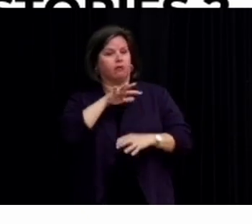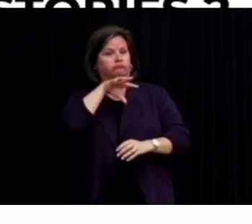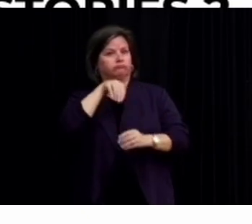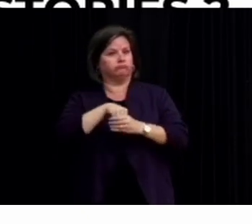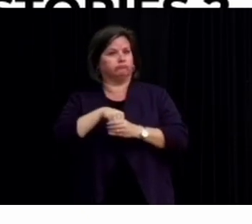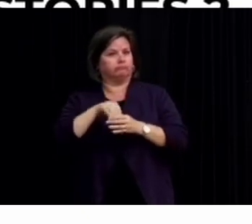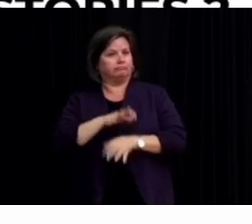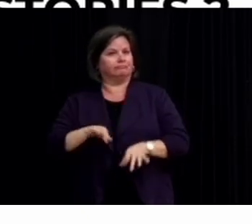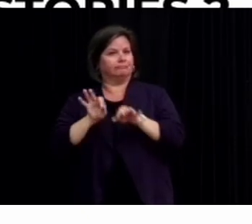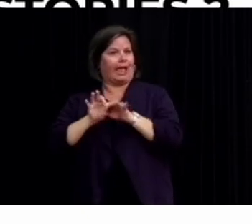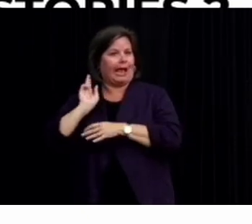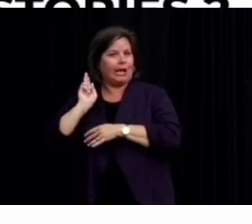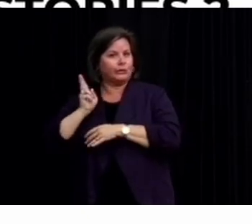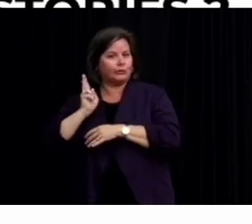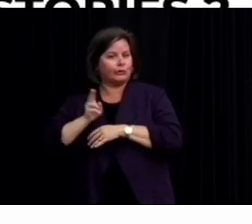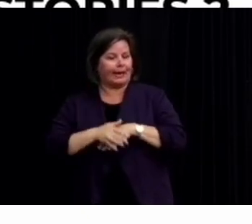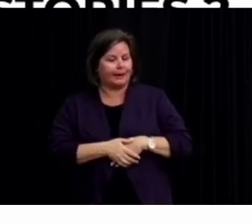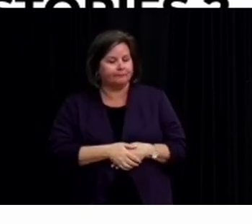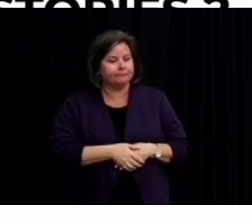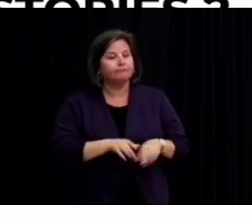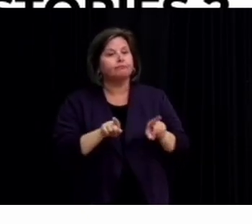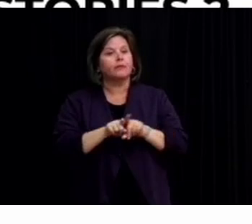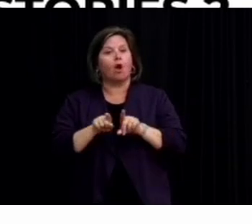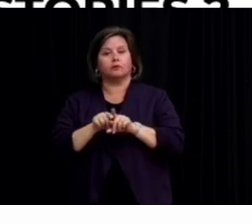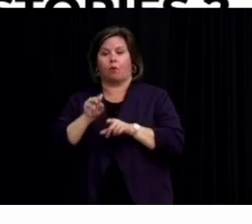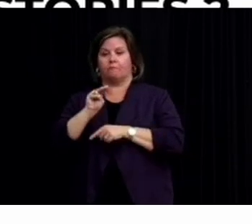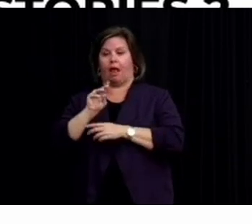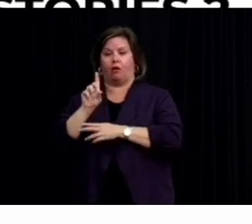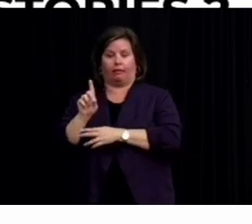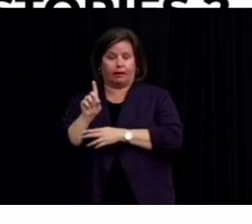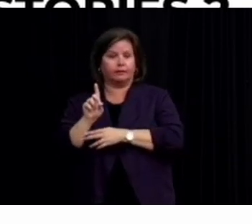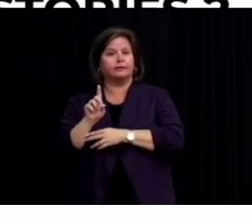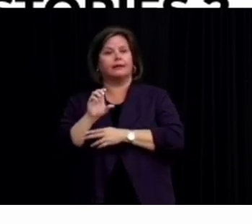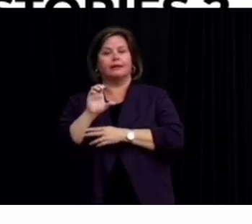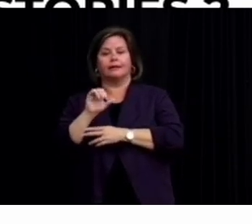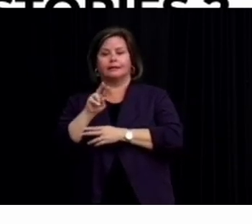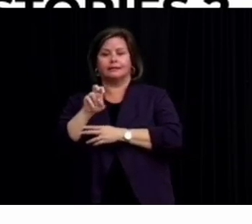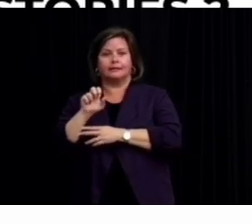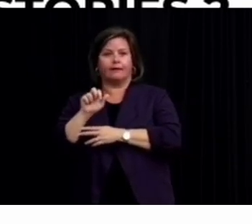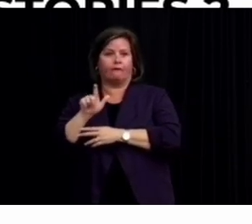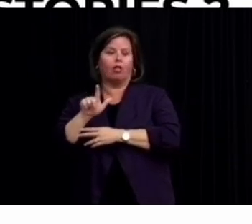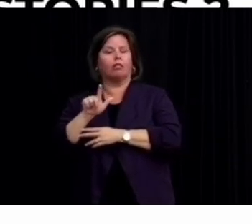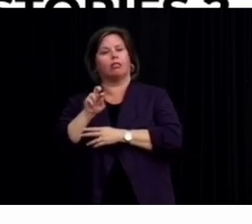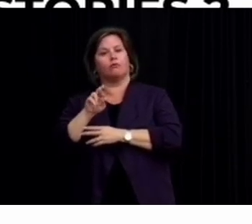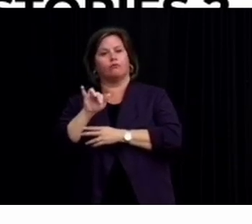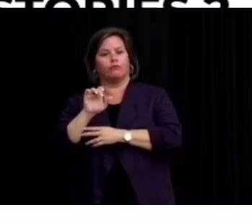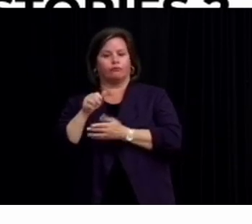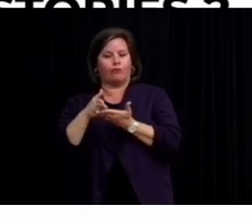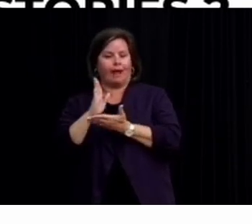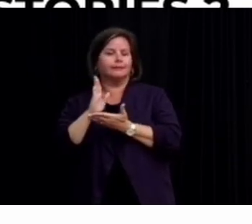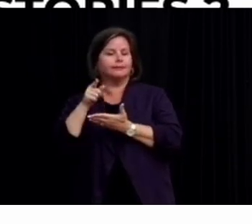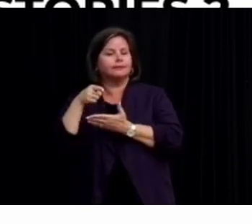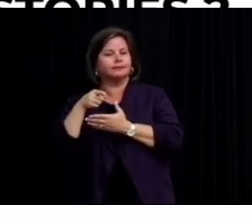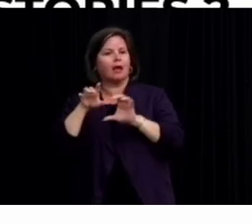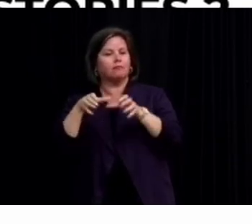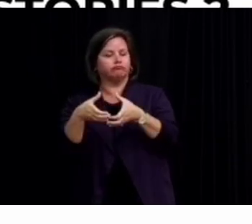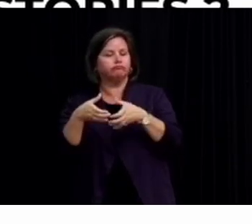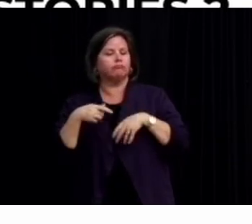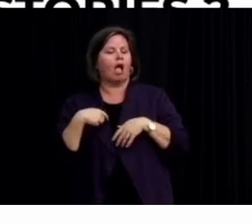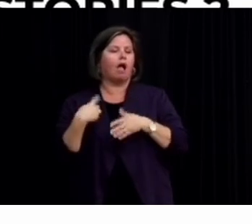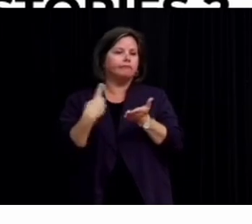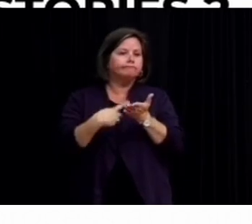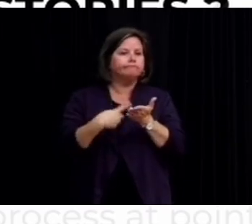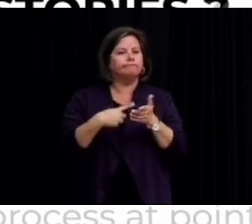have context. They also partnered with the Maryland Commission on Civil Rights. They came in and talked about different trends and